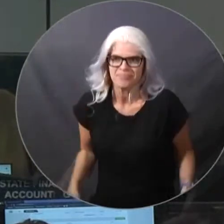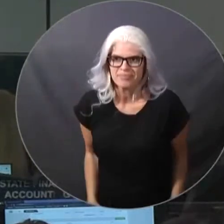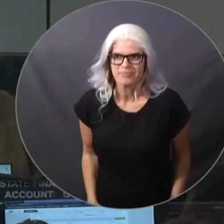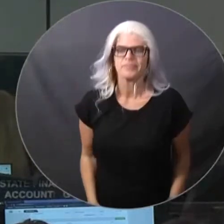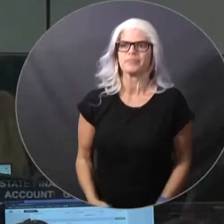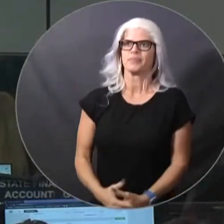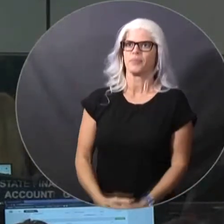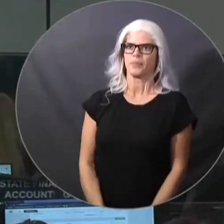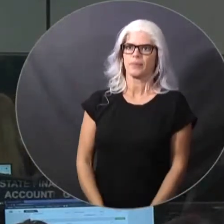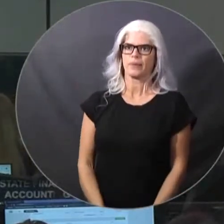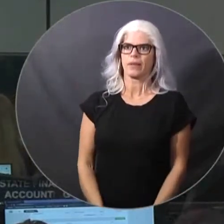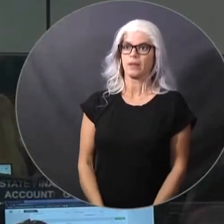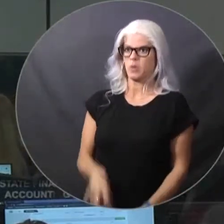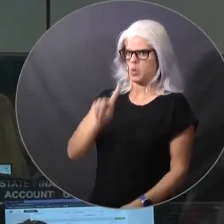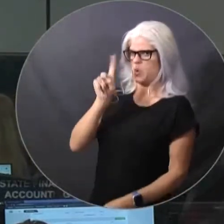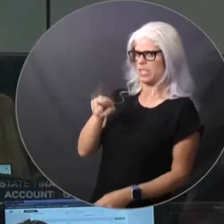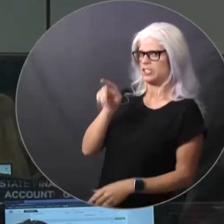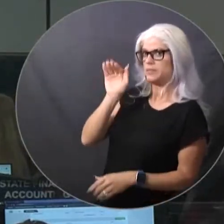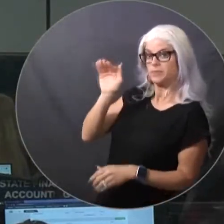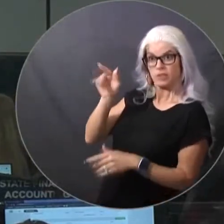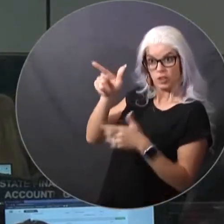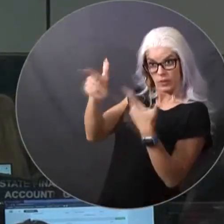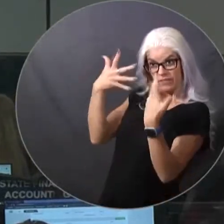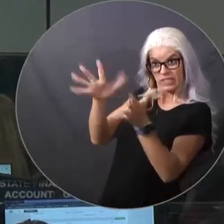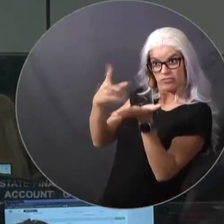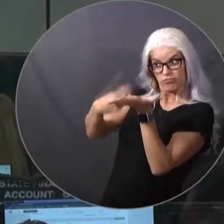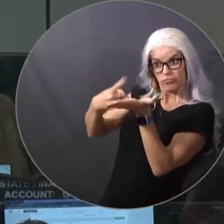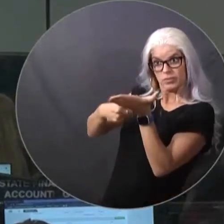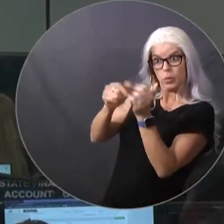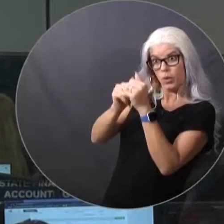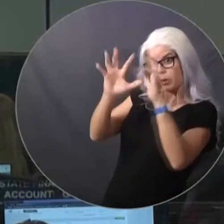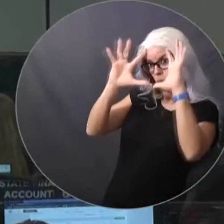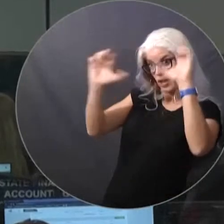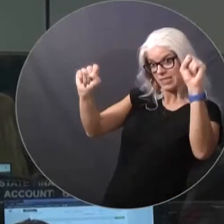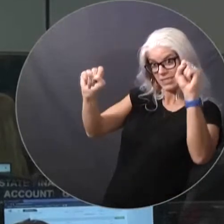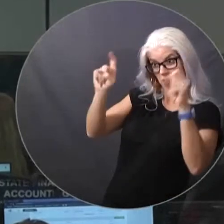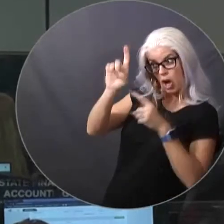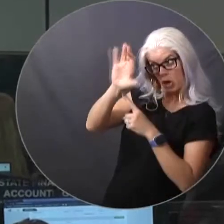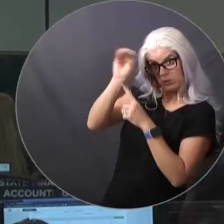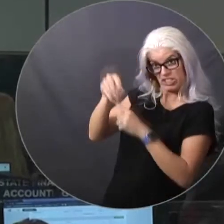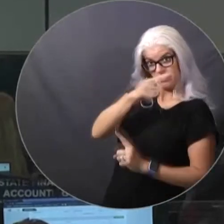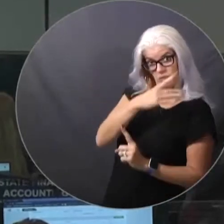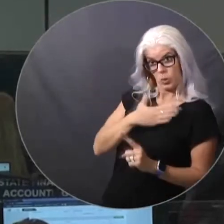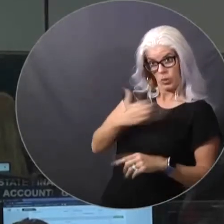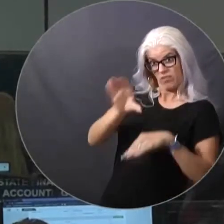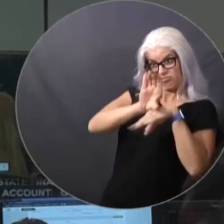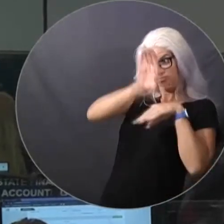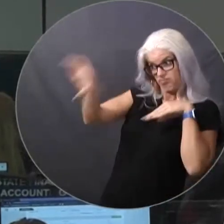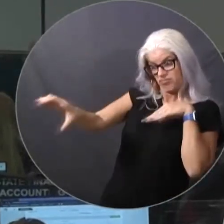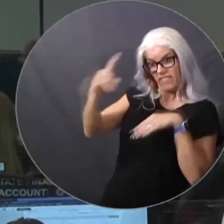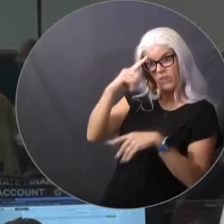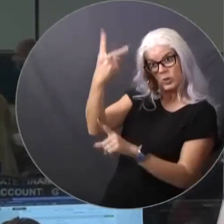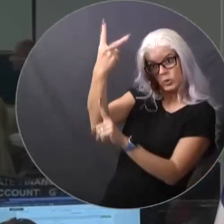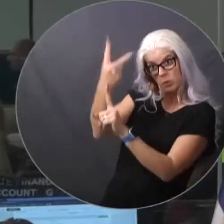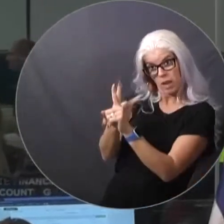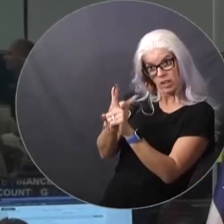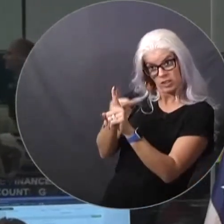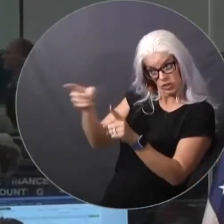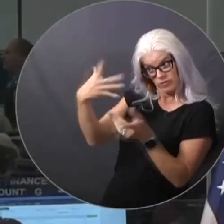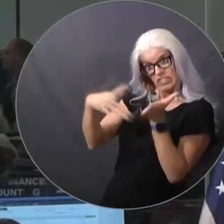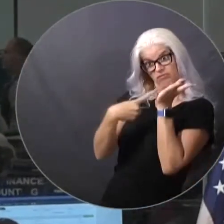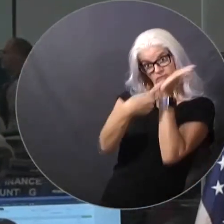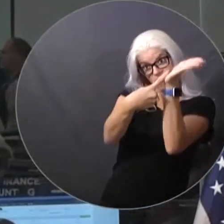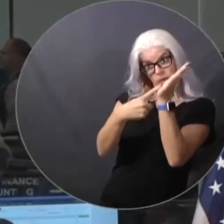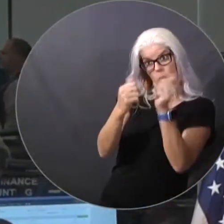you spoken to the president at all about getting that 100% coverage? I mean, has he? I know there's a lot of folks out there who are pushing for Florida to get